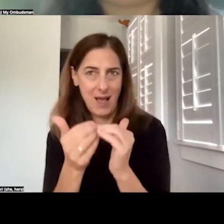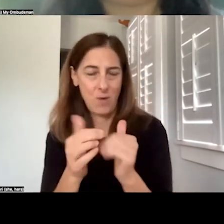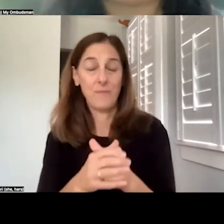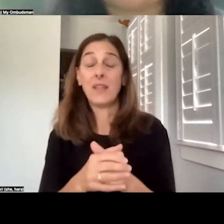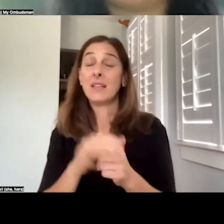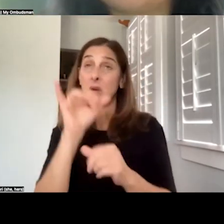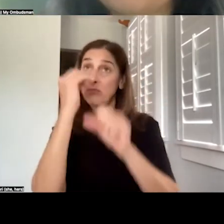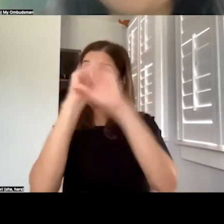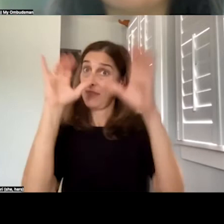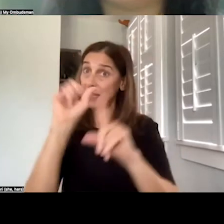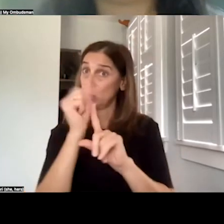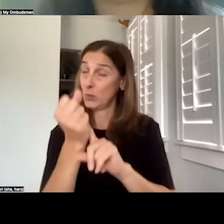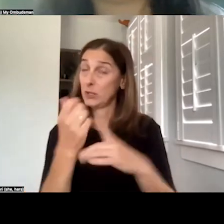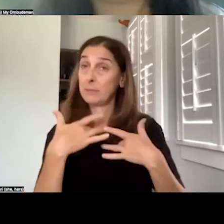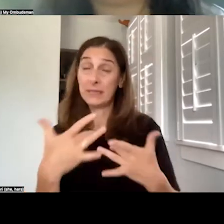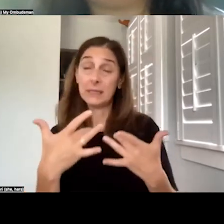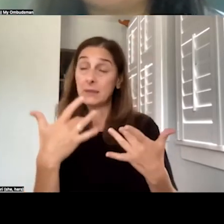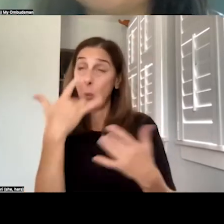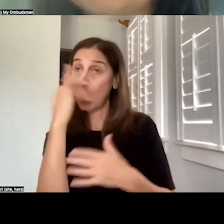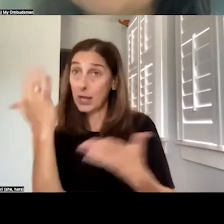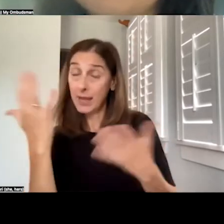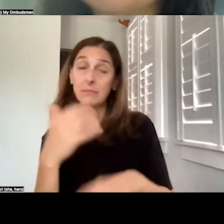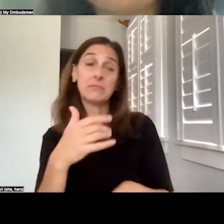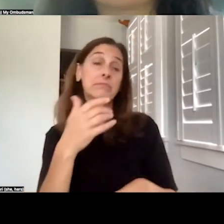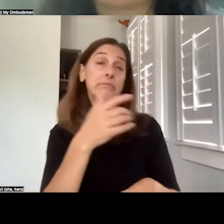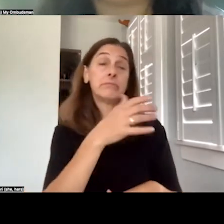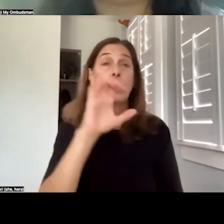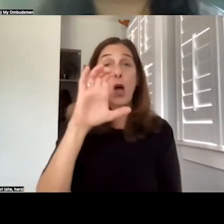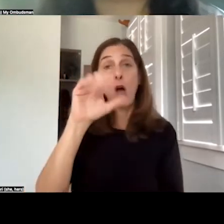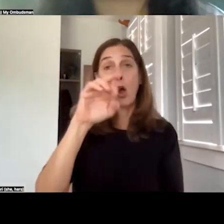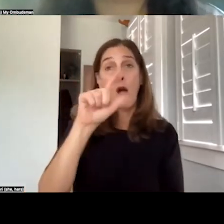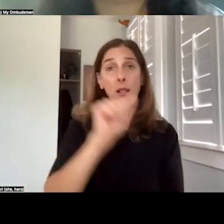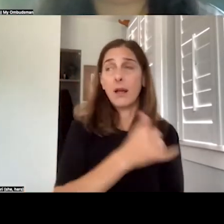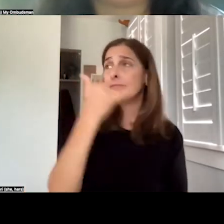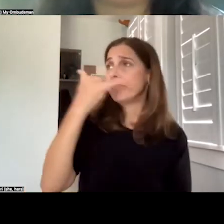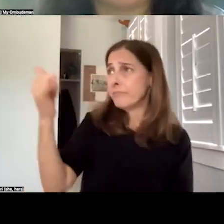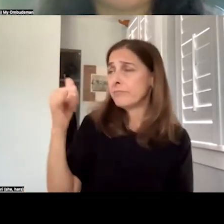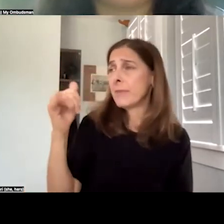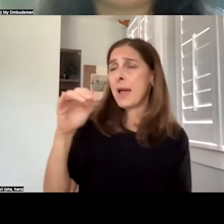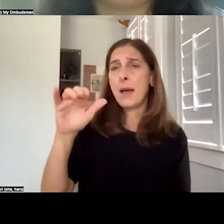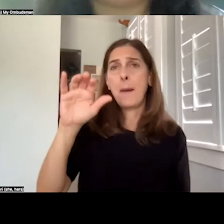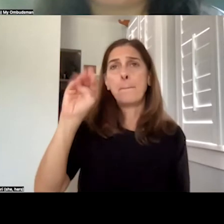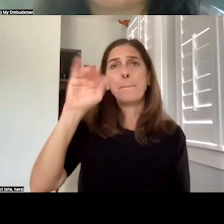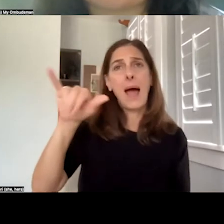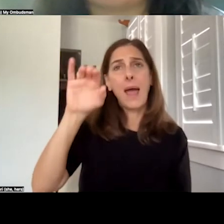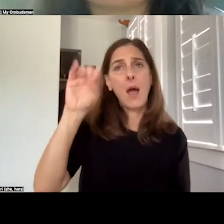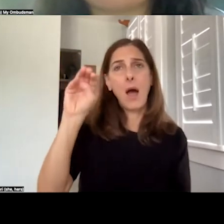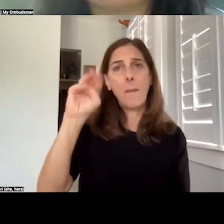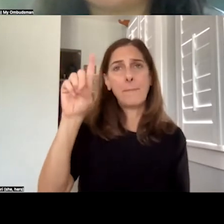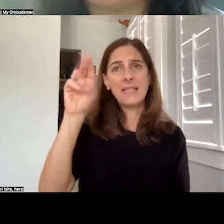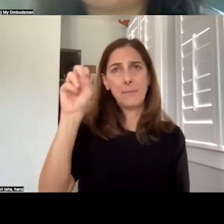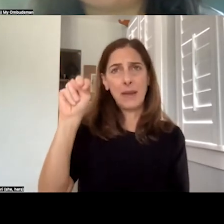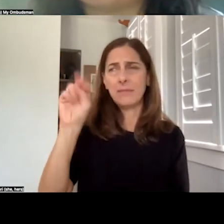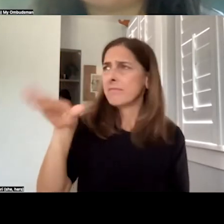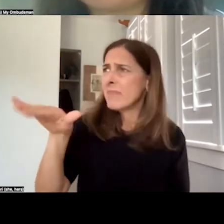reach out to us and ask, what sort of services does Mass Health cover? And so let's say that